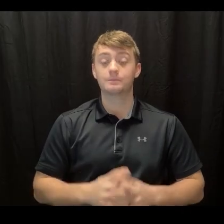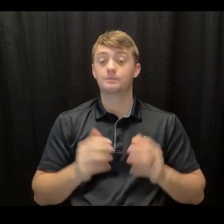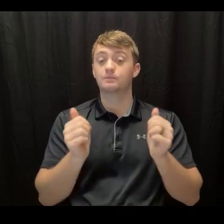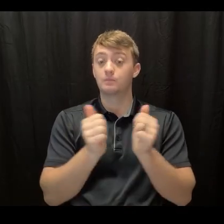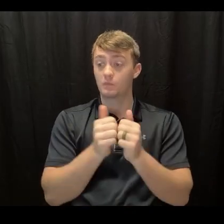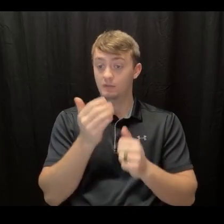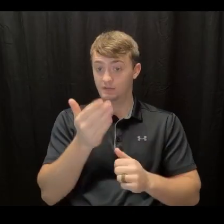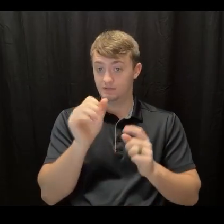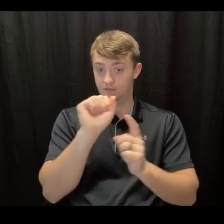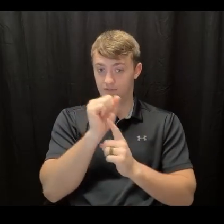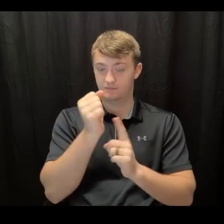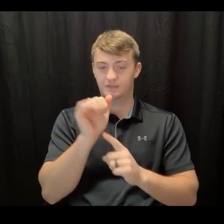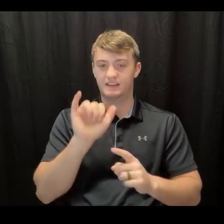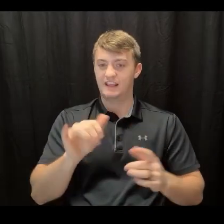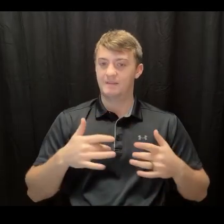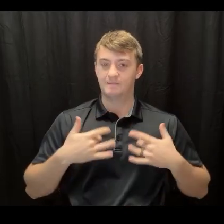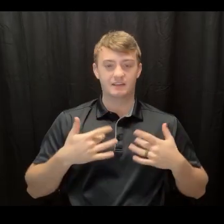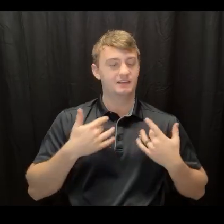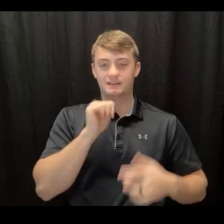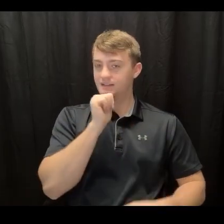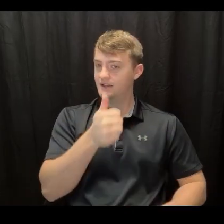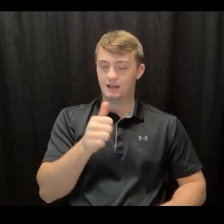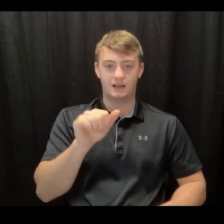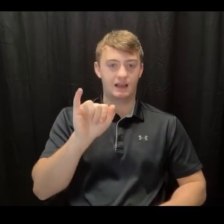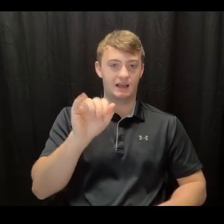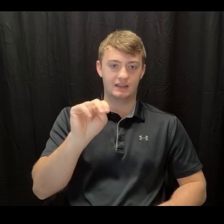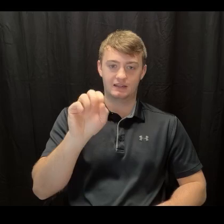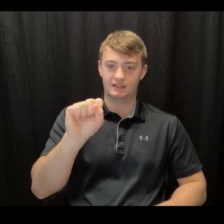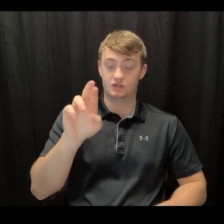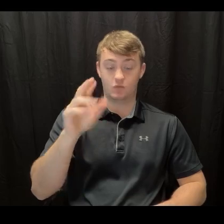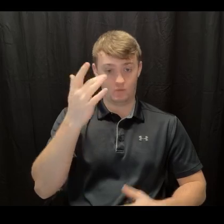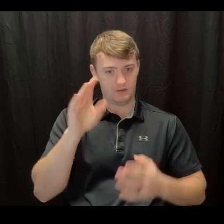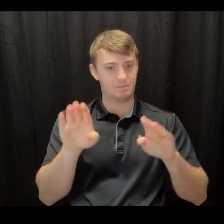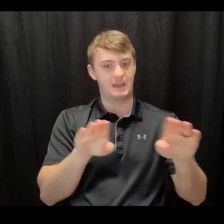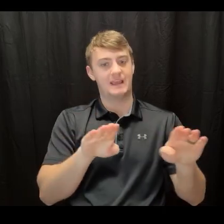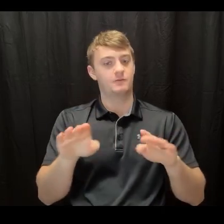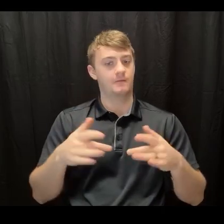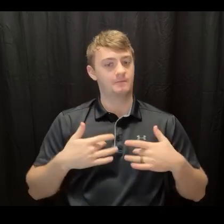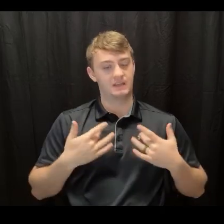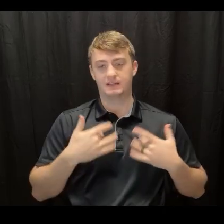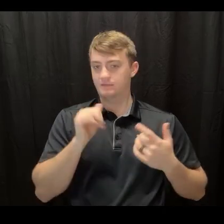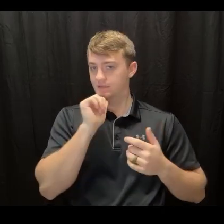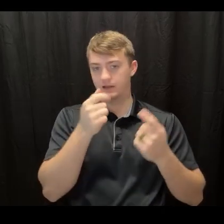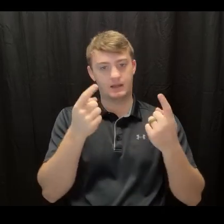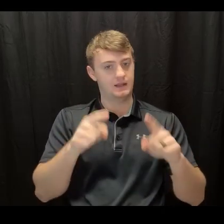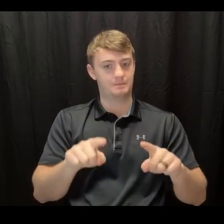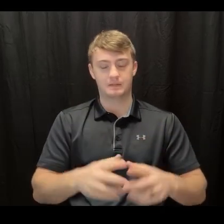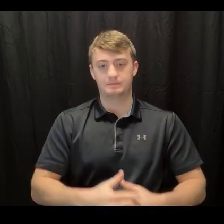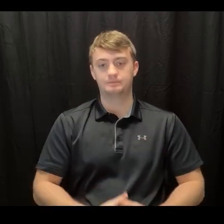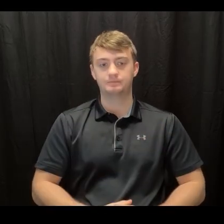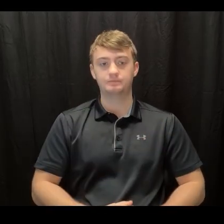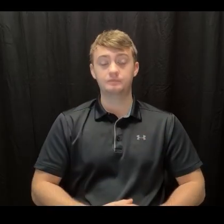In this scenario, the event is not an INSR because the behavior event did not occur.